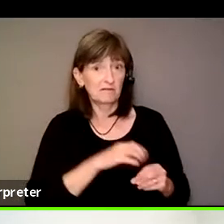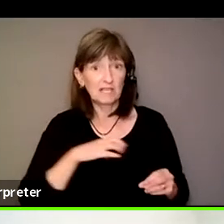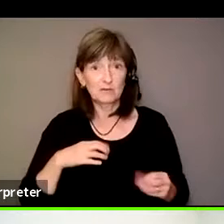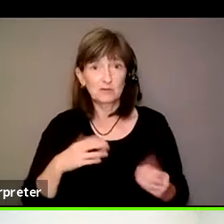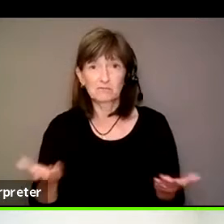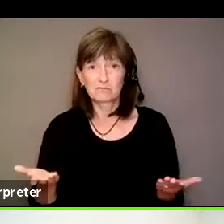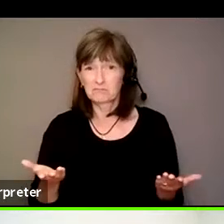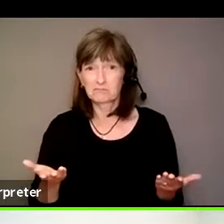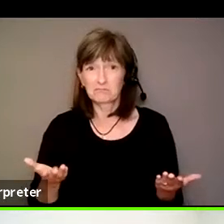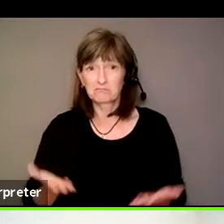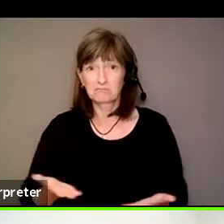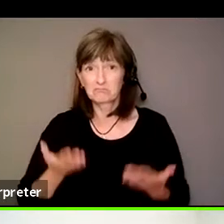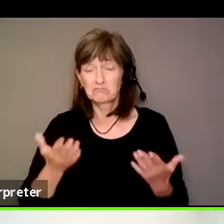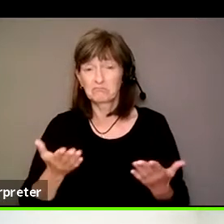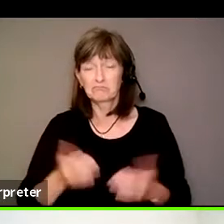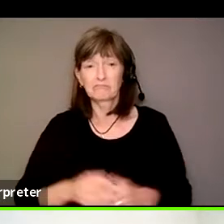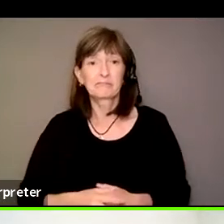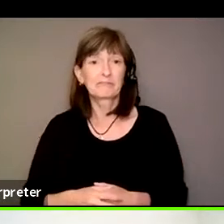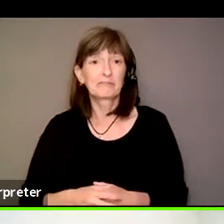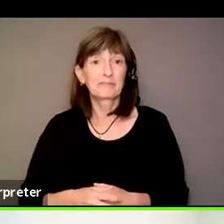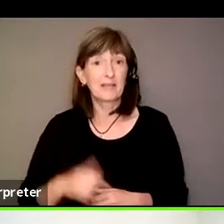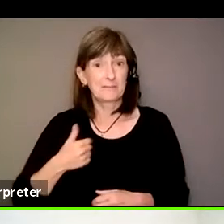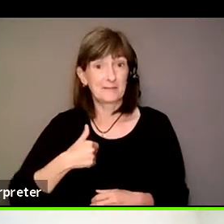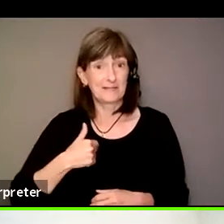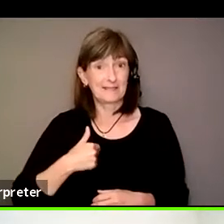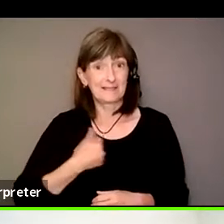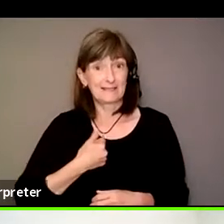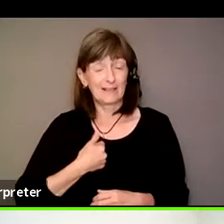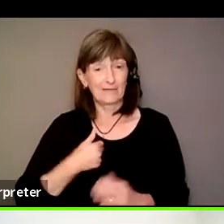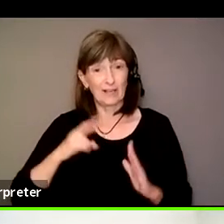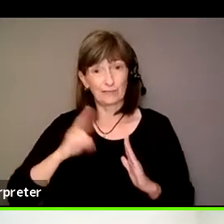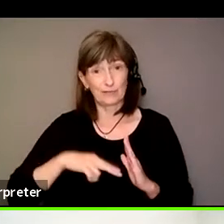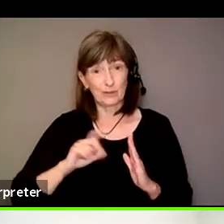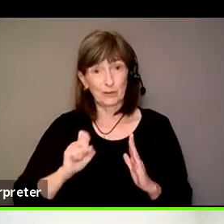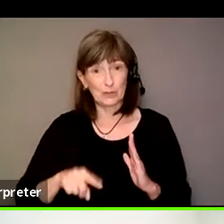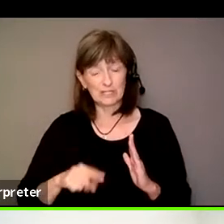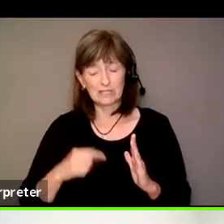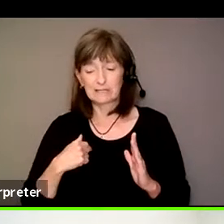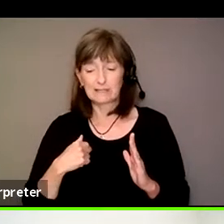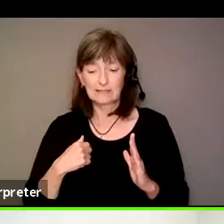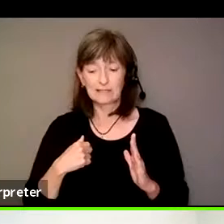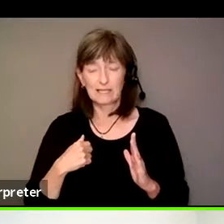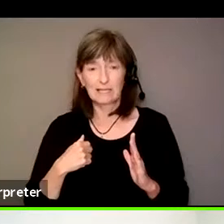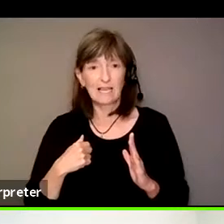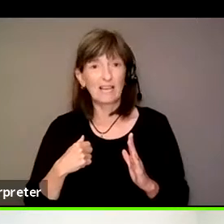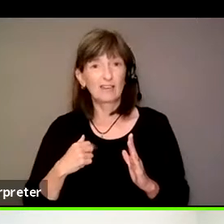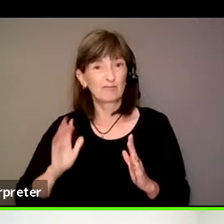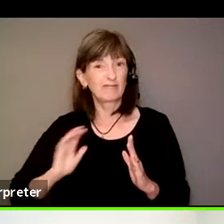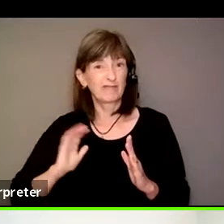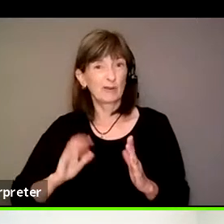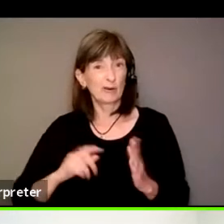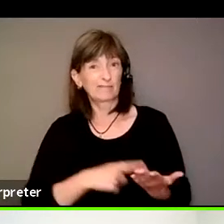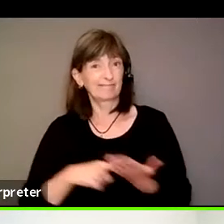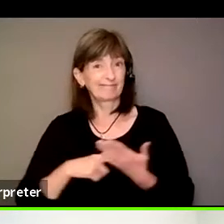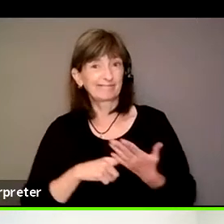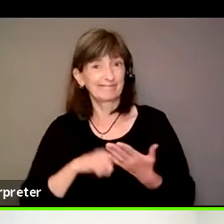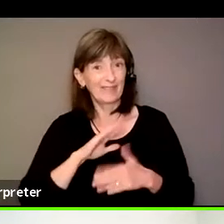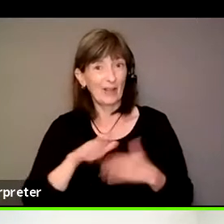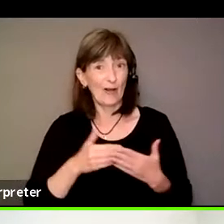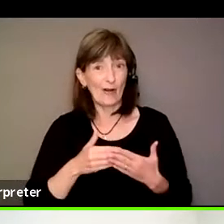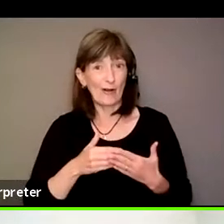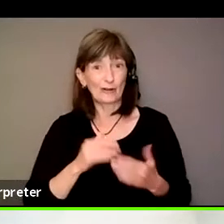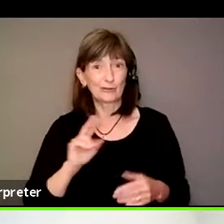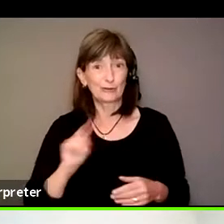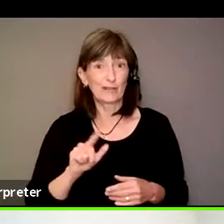So in reading that question, I think I'll return to some of the conversations that I've had across the province in the last week,